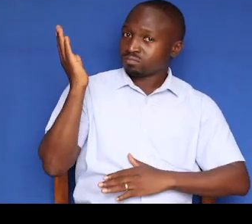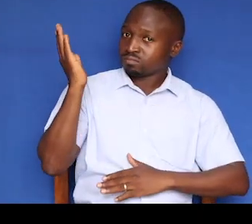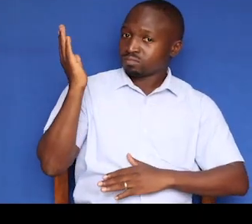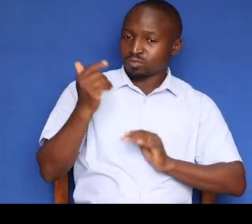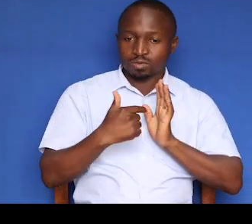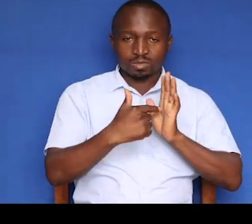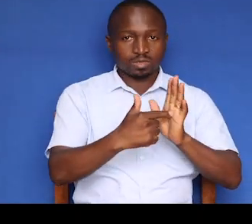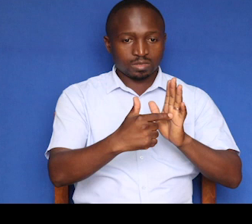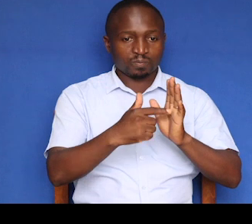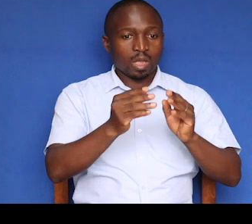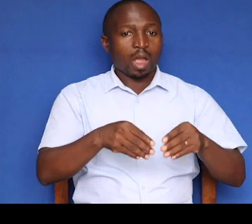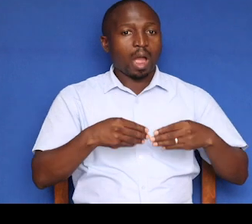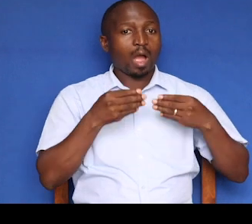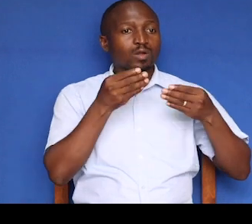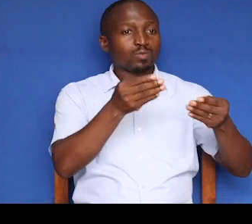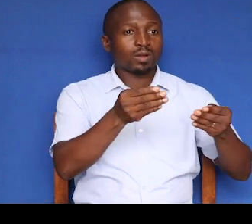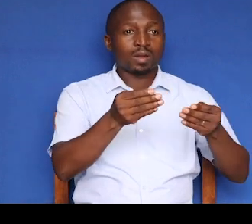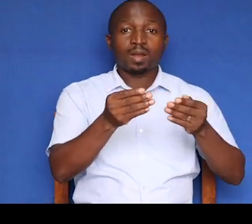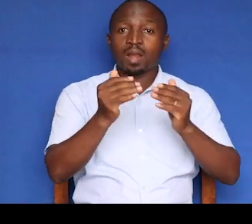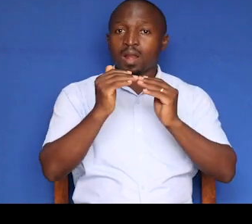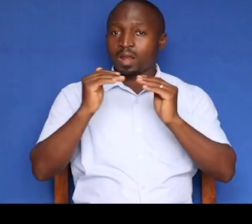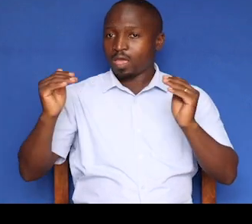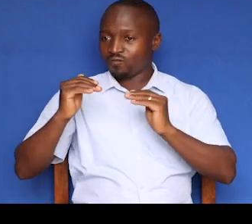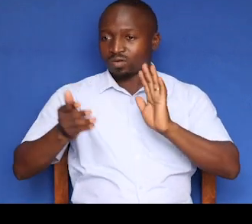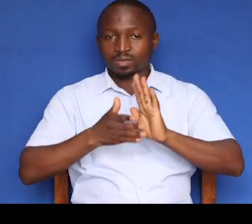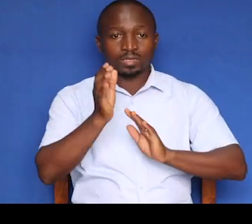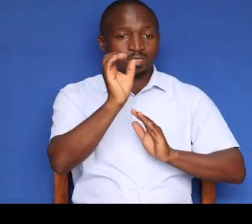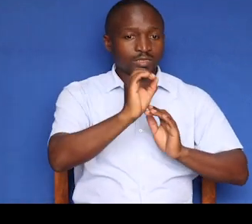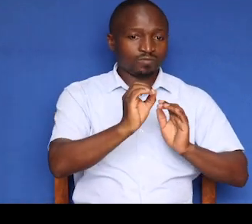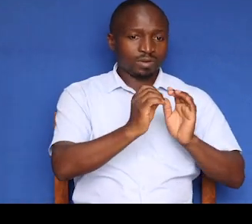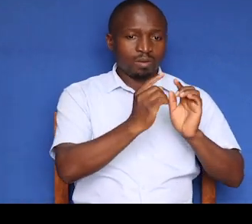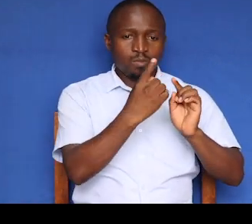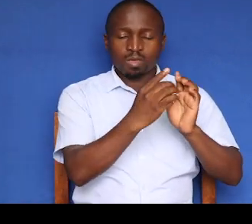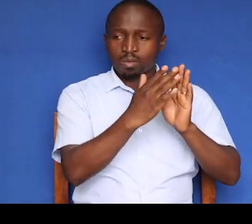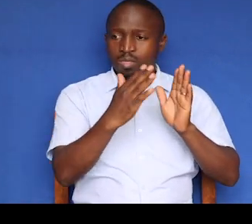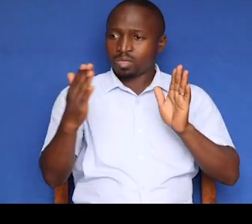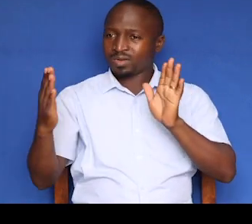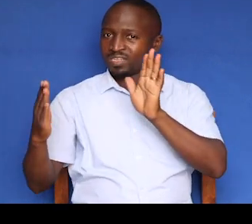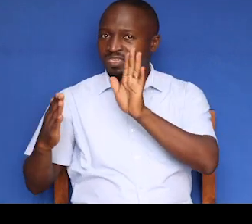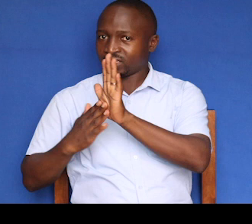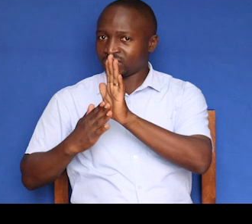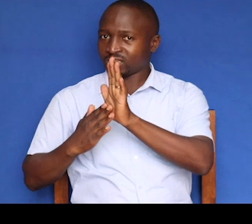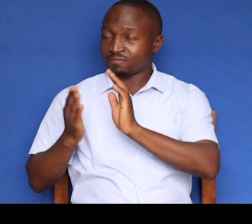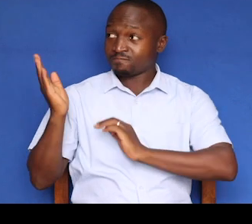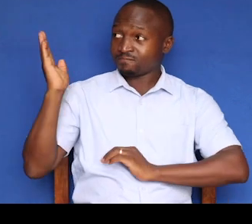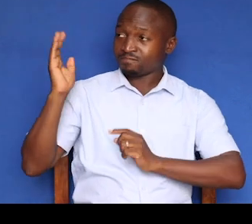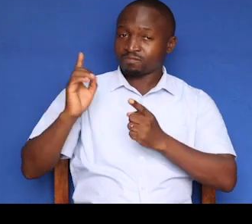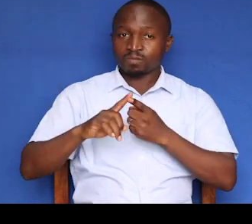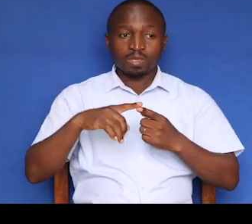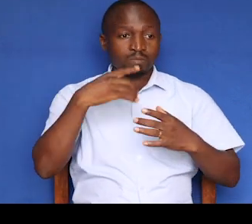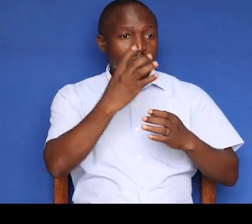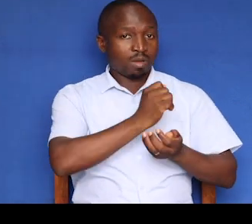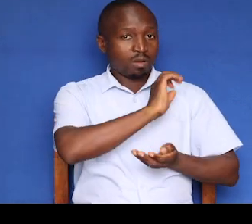shows output level starts from 0, 1, 2, 3 up to 9. We have